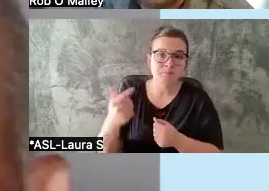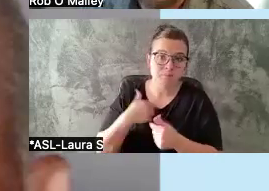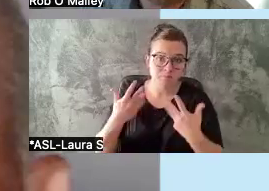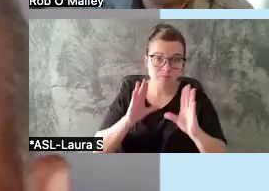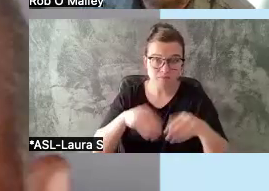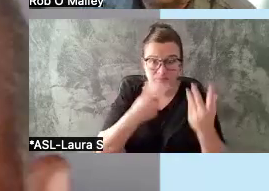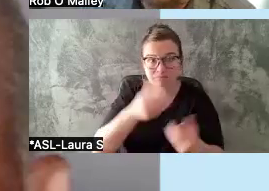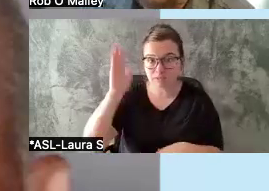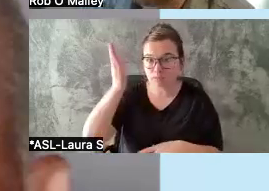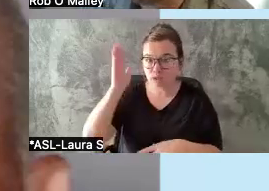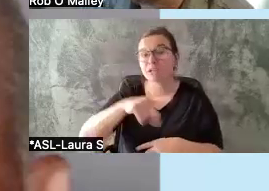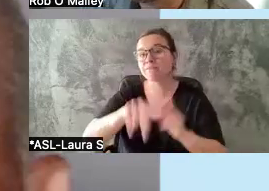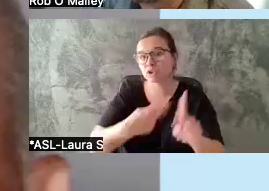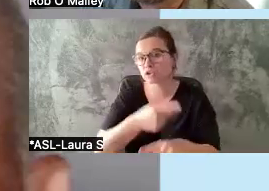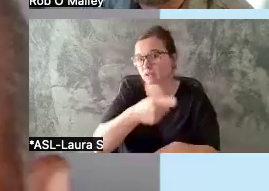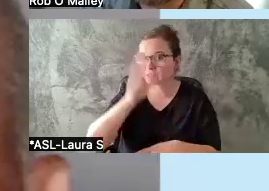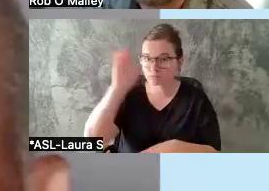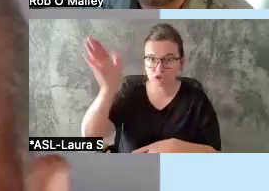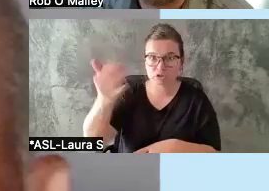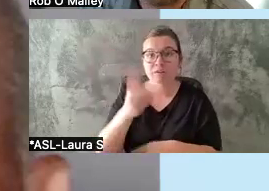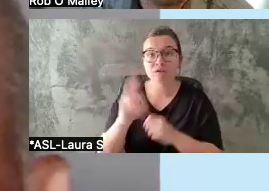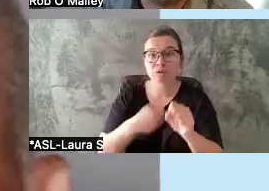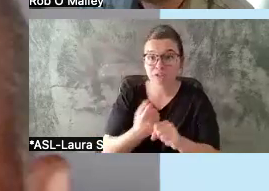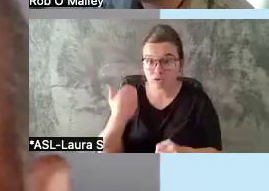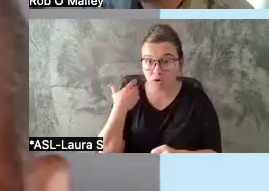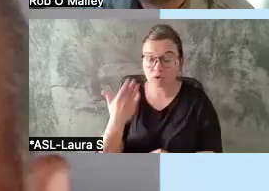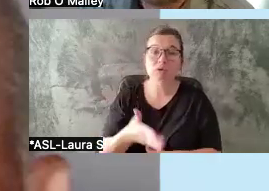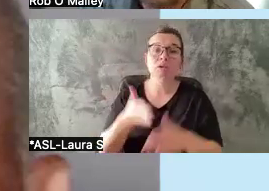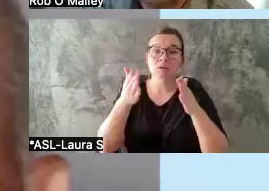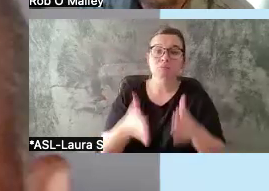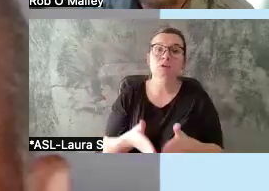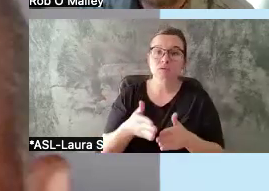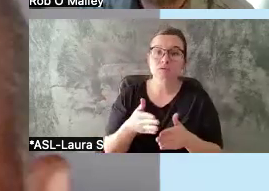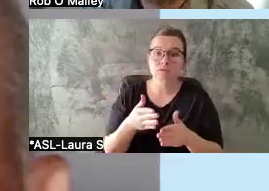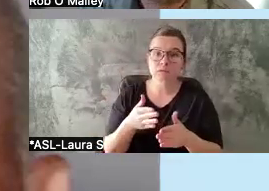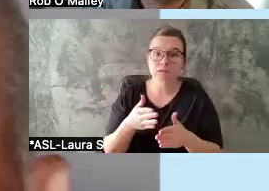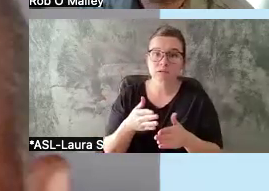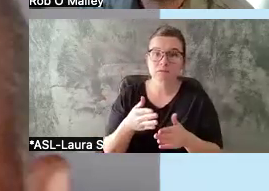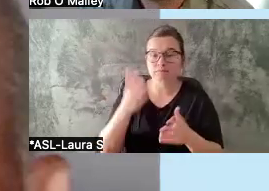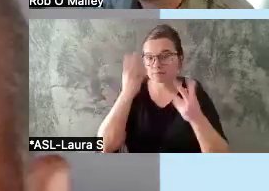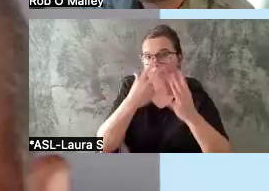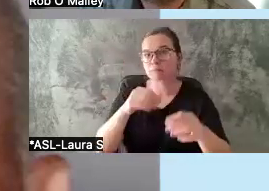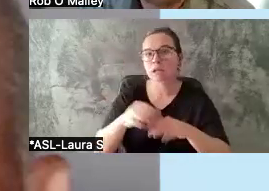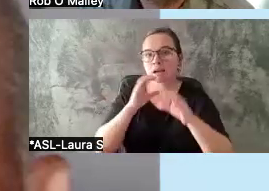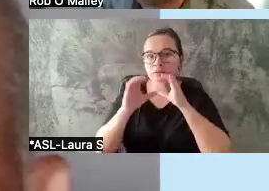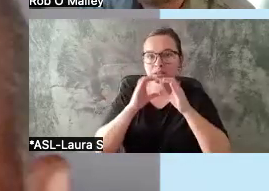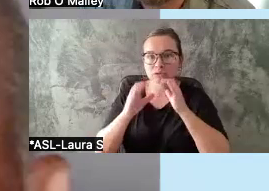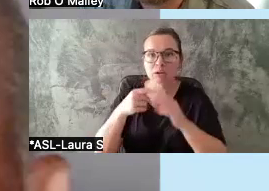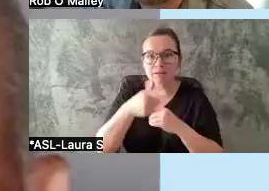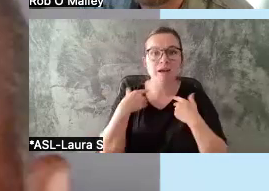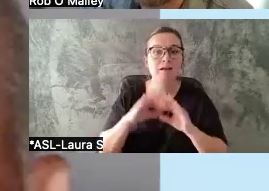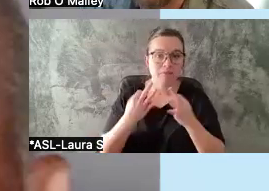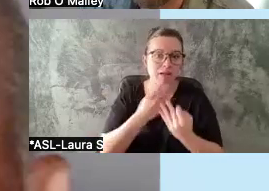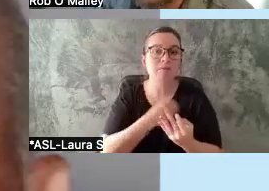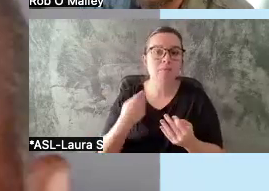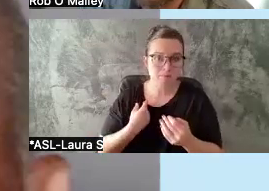this presentation or a version of this presentation a few years ago, and someone disclosed in the conversation that like they had a family member